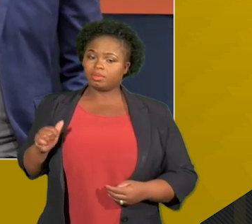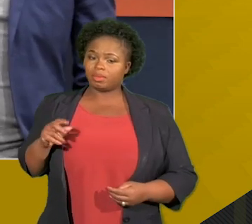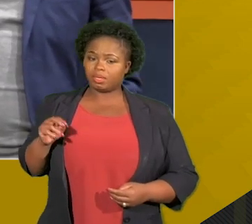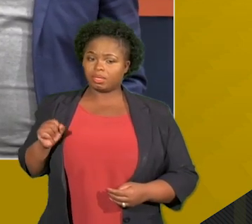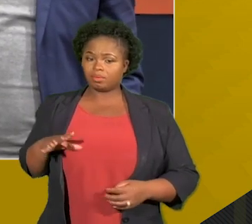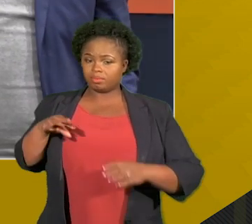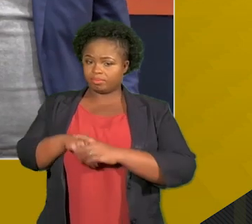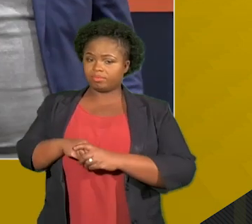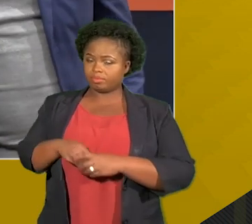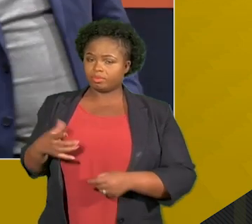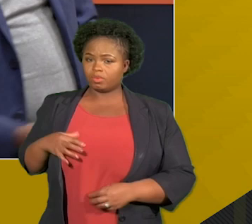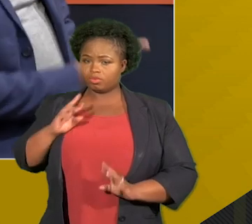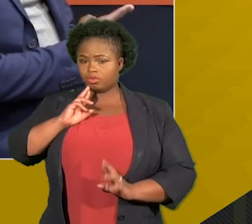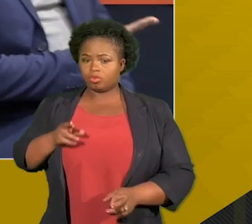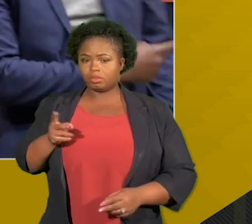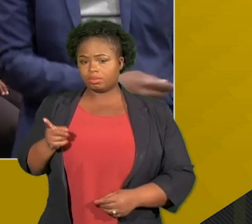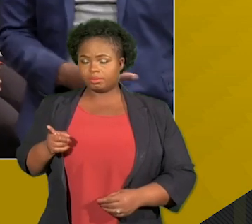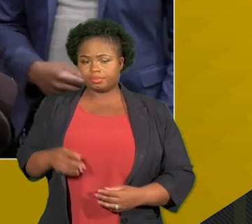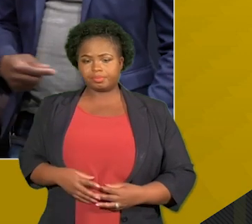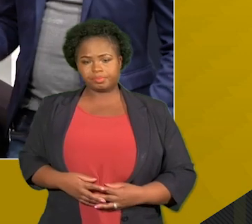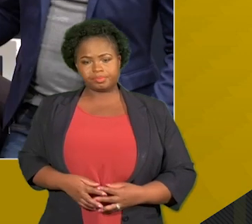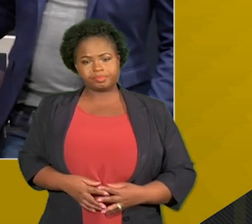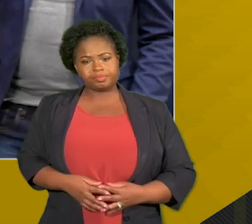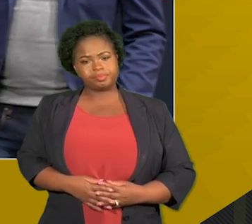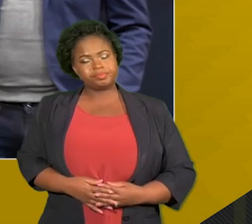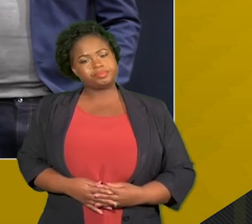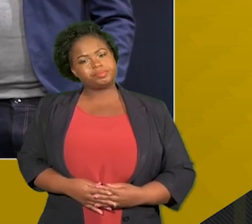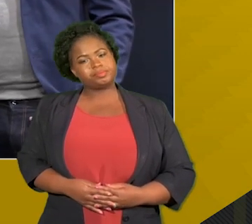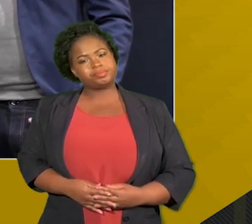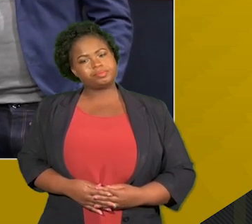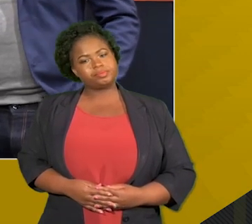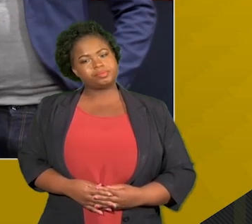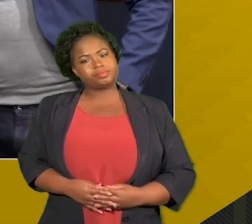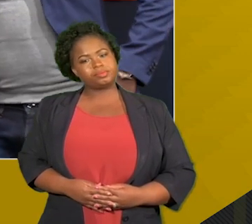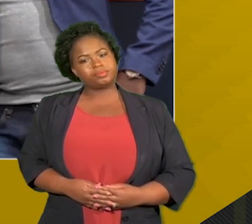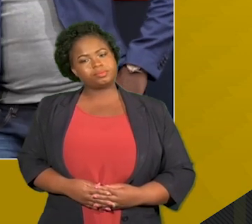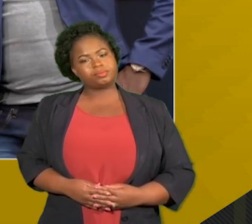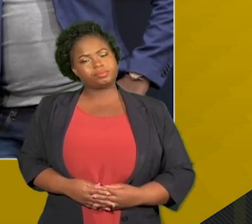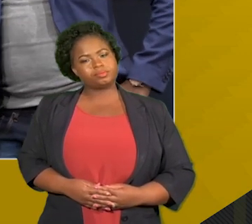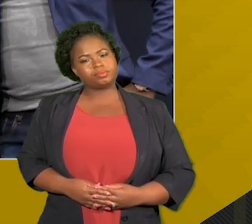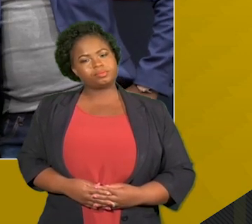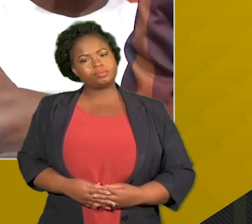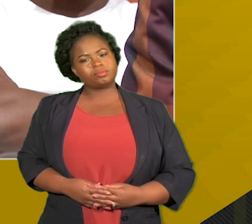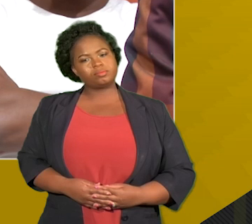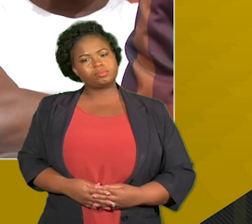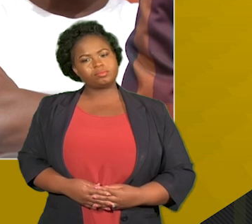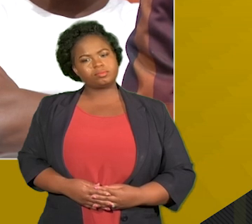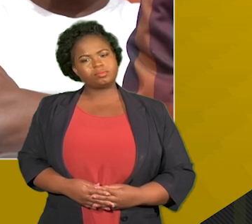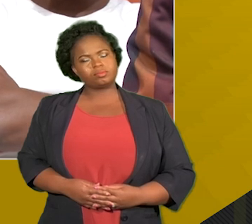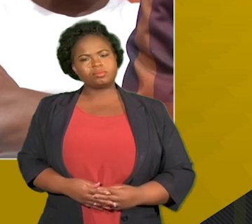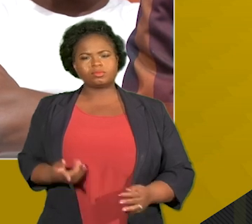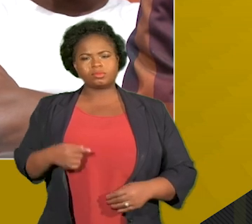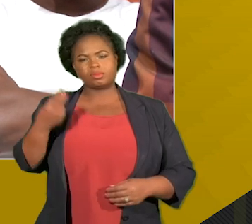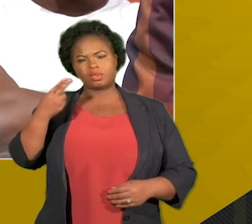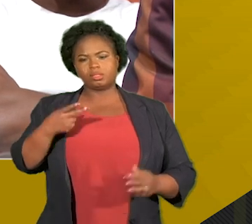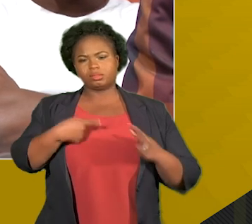of Danger Hefar Ingozi. Your partner is on the couch. To the question, how do you sell your art?